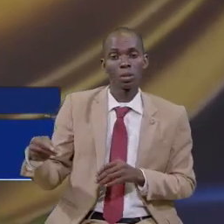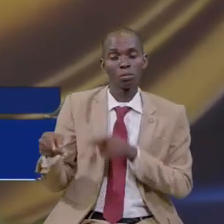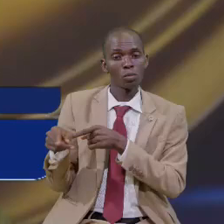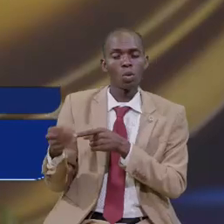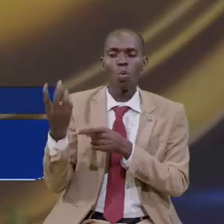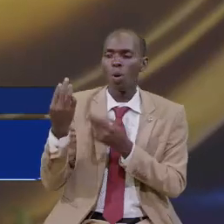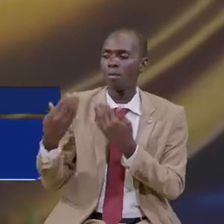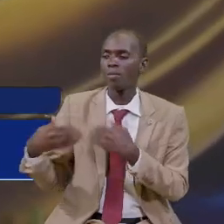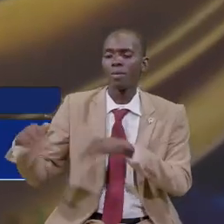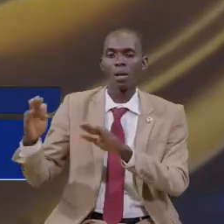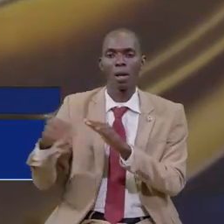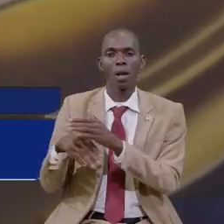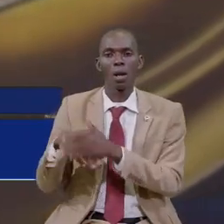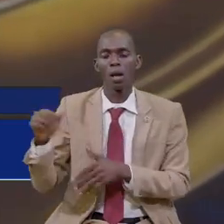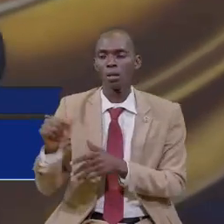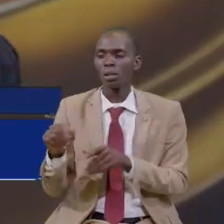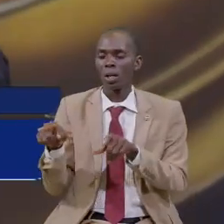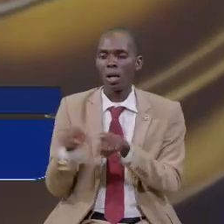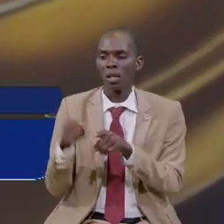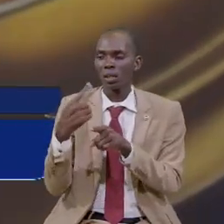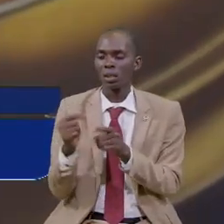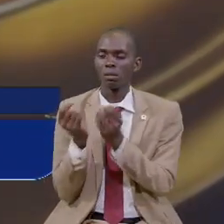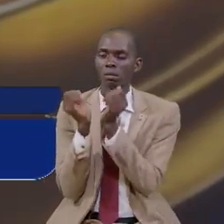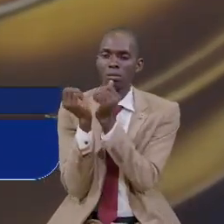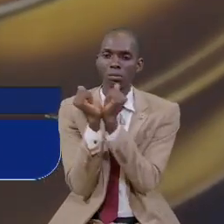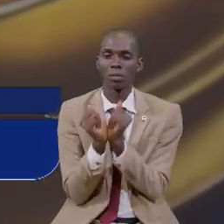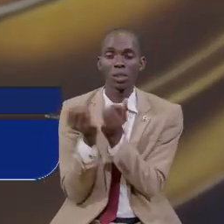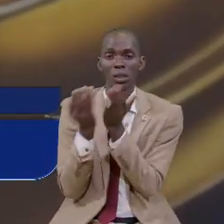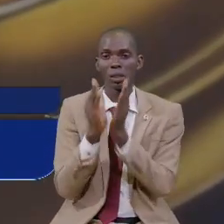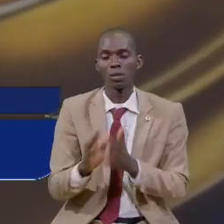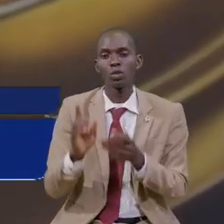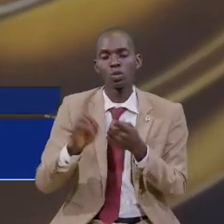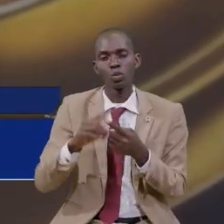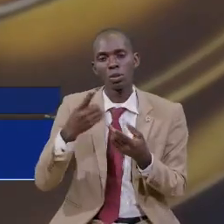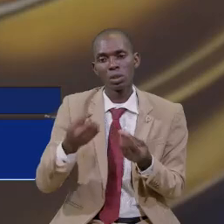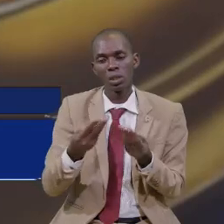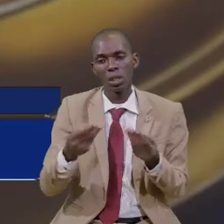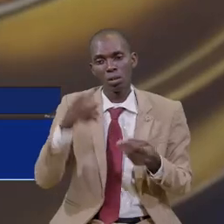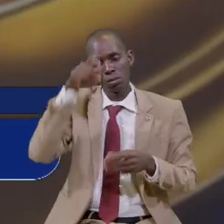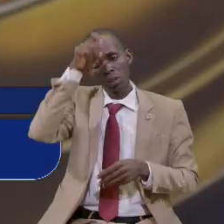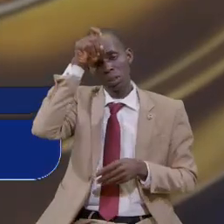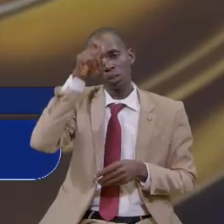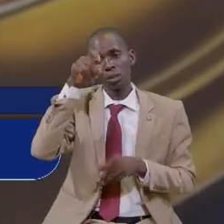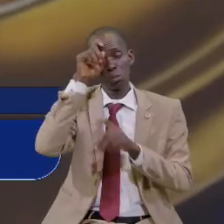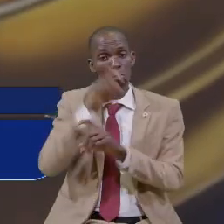slave into Egypt, so that forget about him. That's a